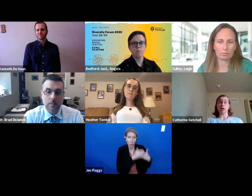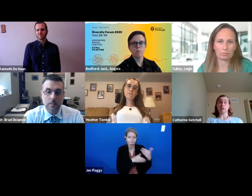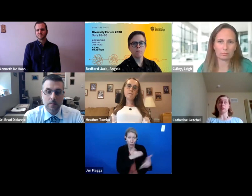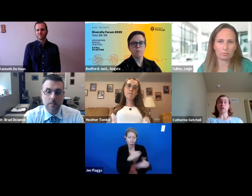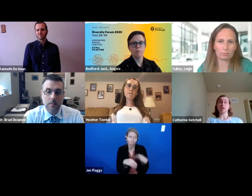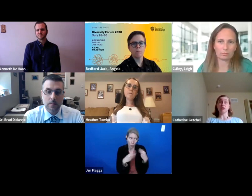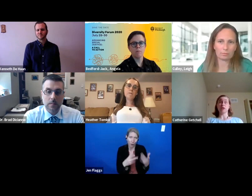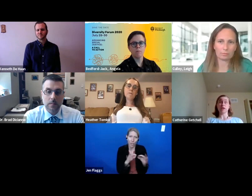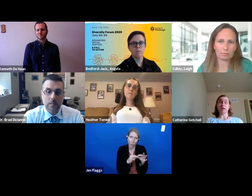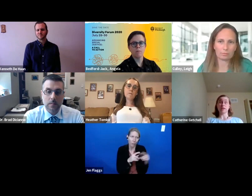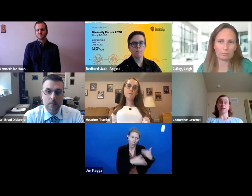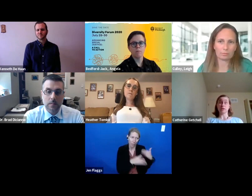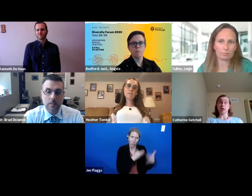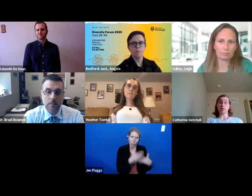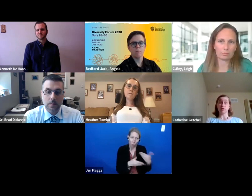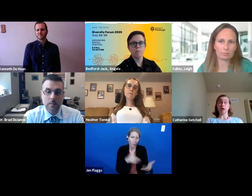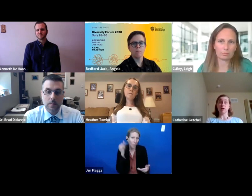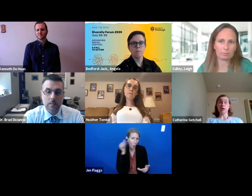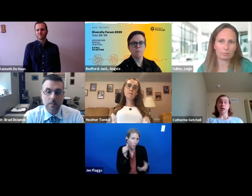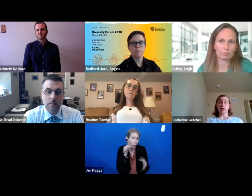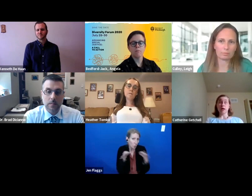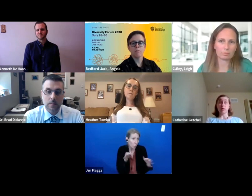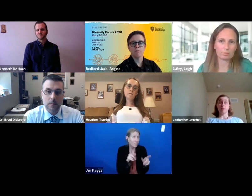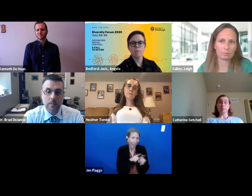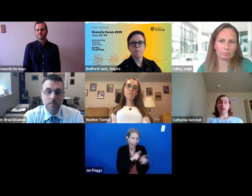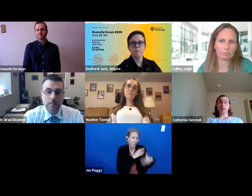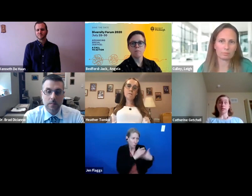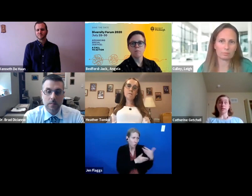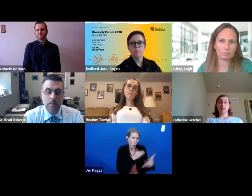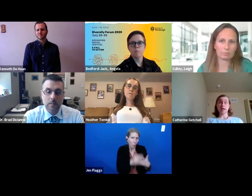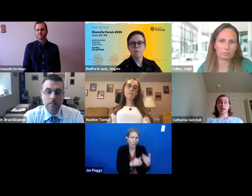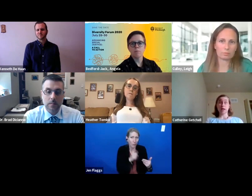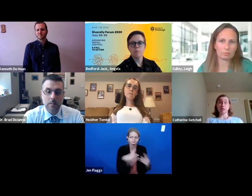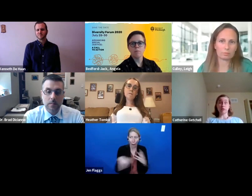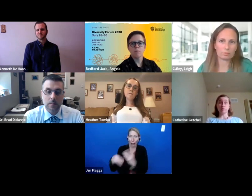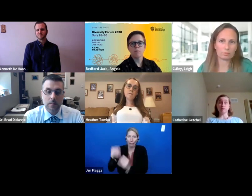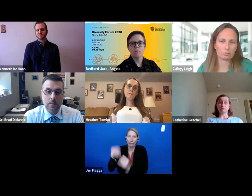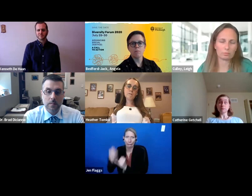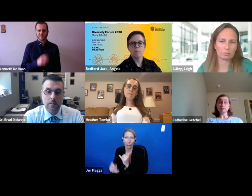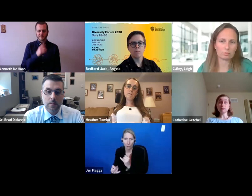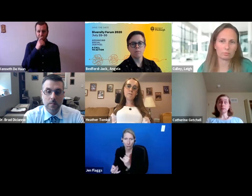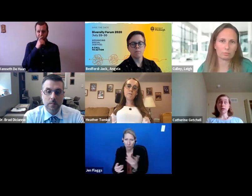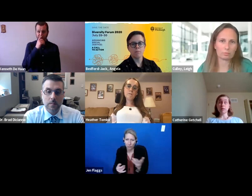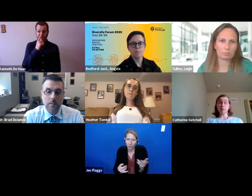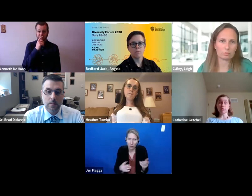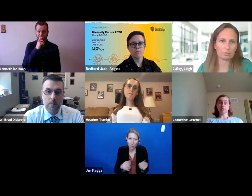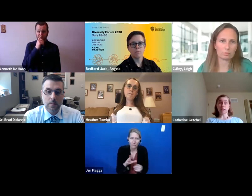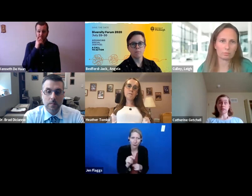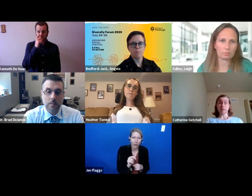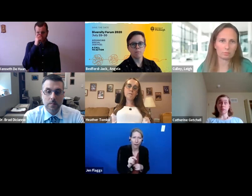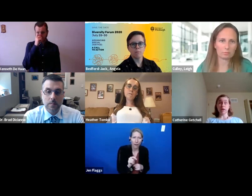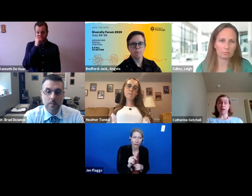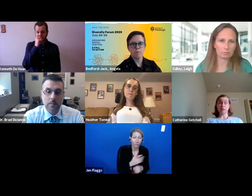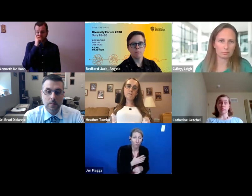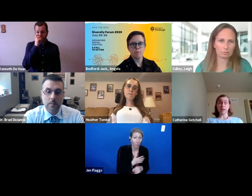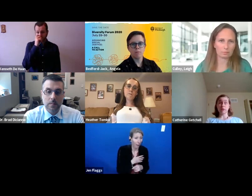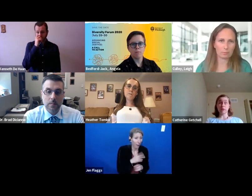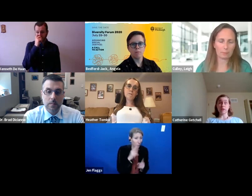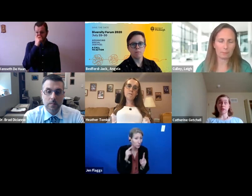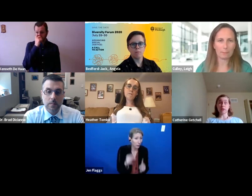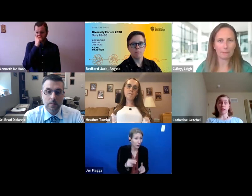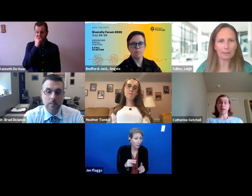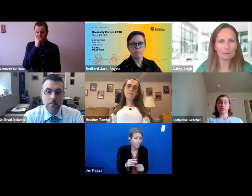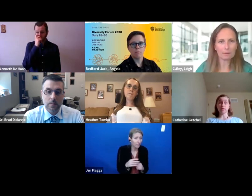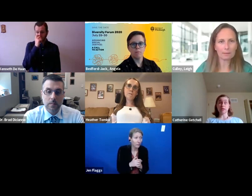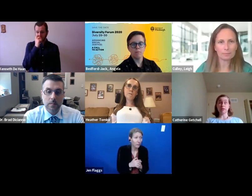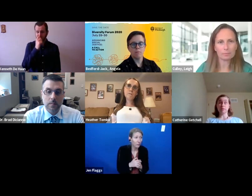as you go and audio description and all that kind of thing as you go. But I can say that from my perspective, when we